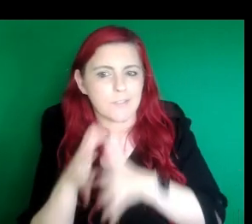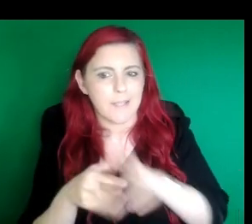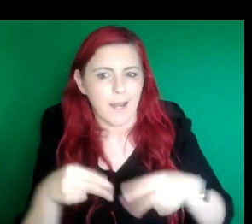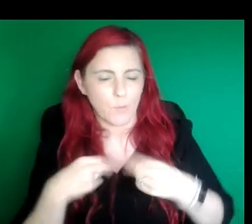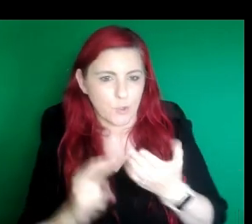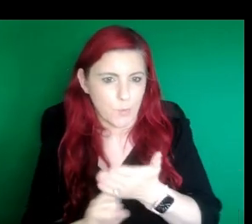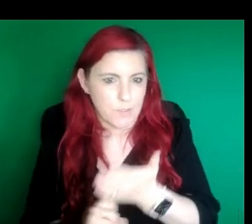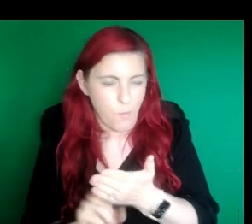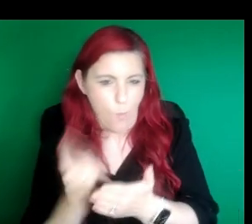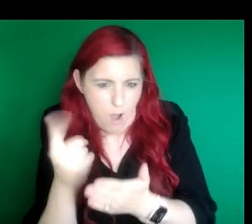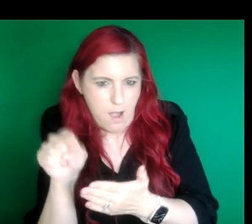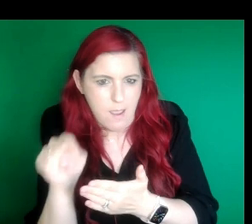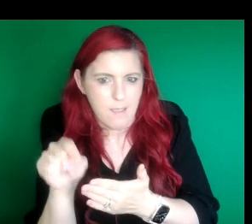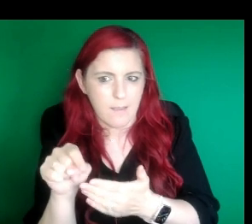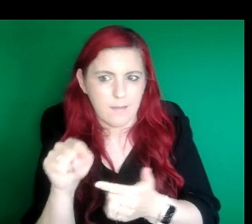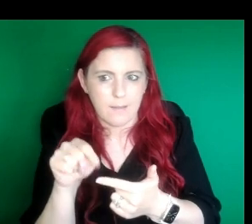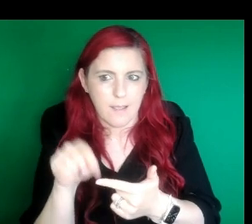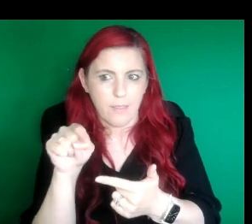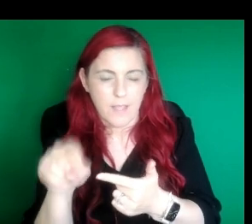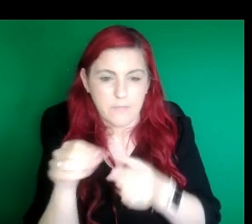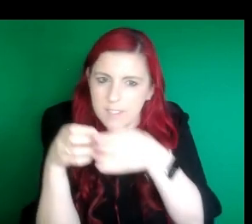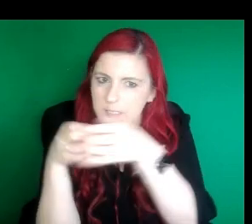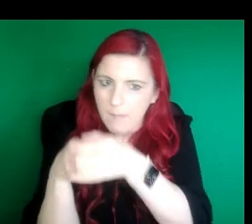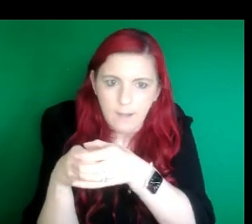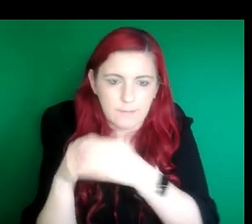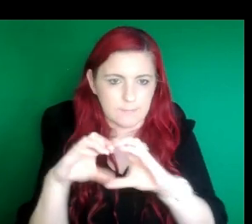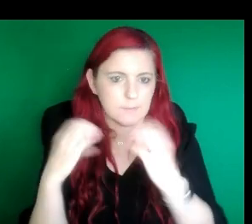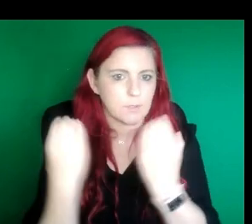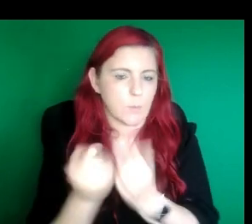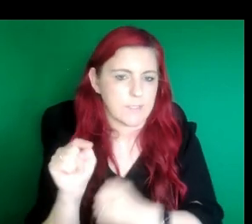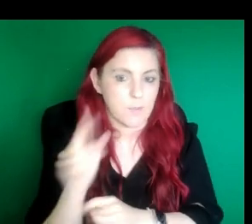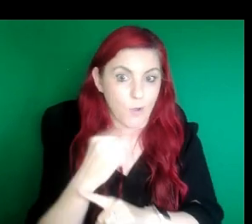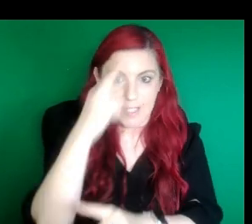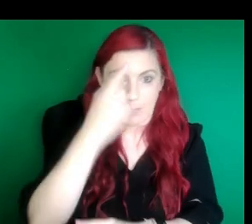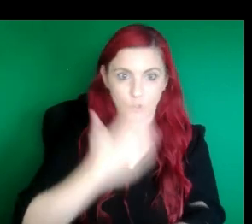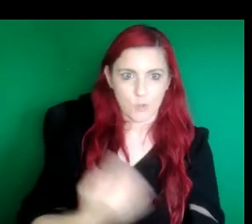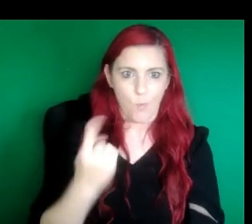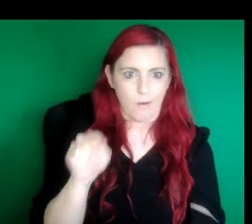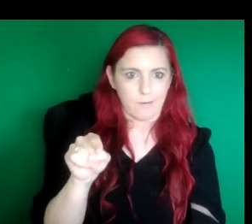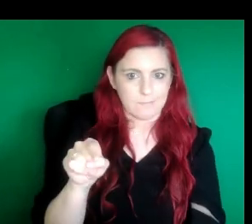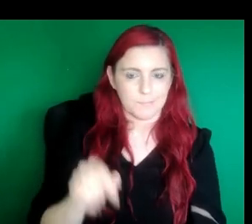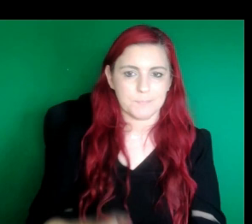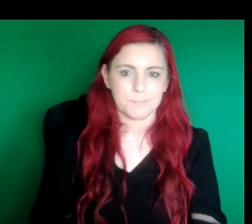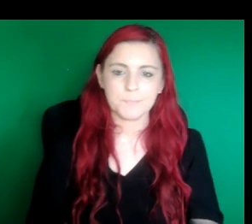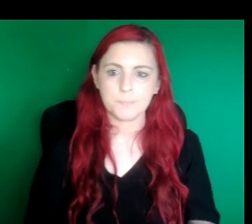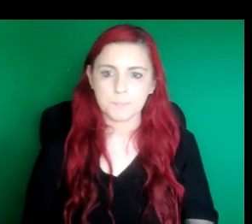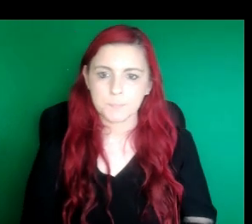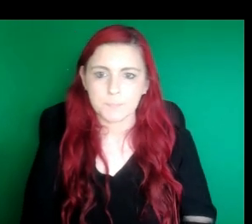with the Finland Swedish Sign Language users. That is a very small community, so that's kind of understandable.